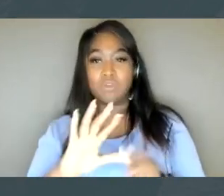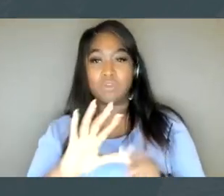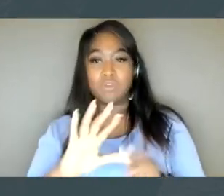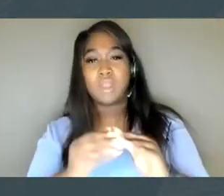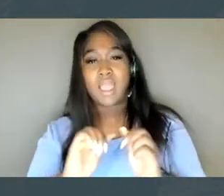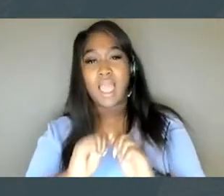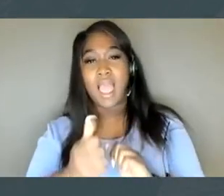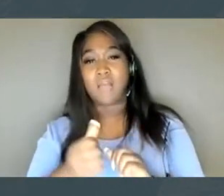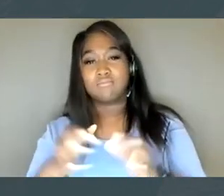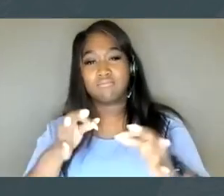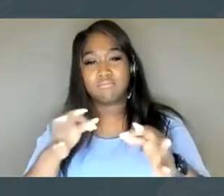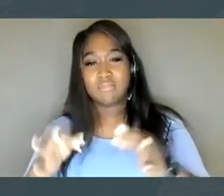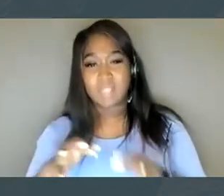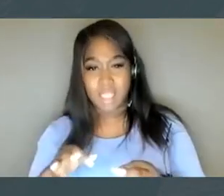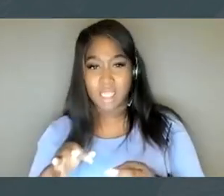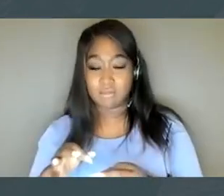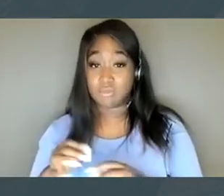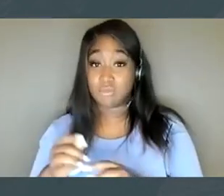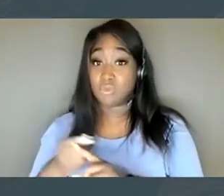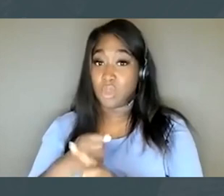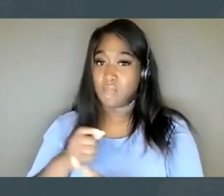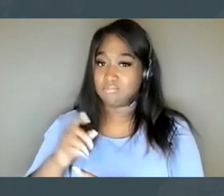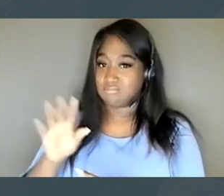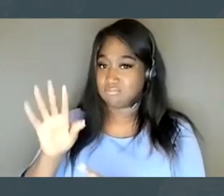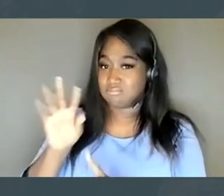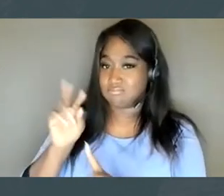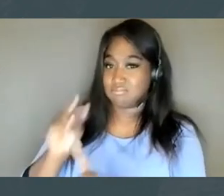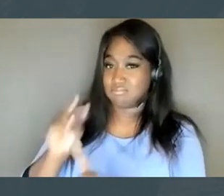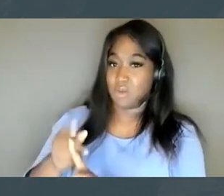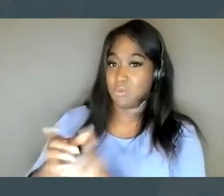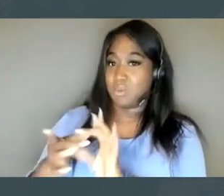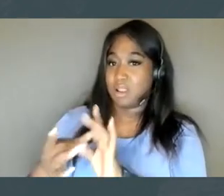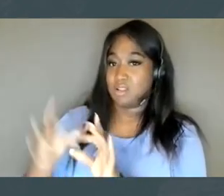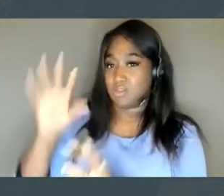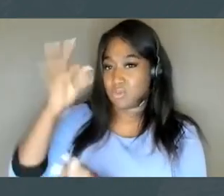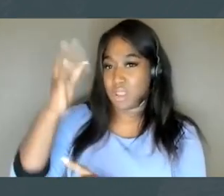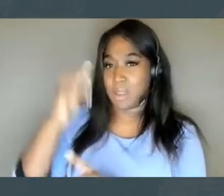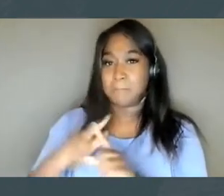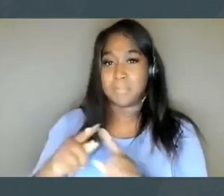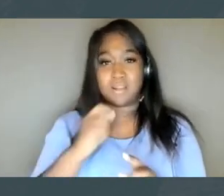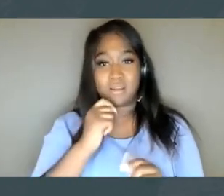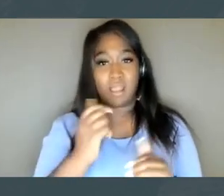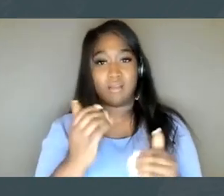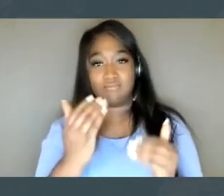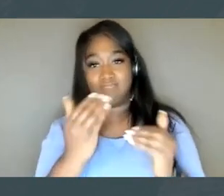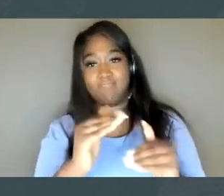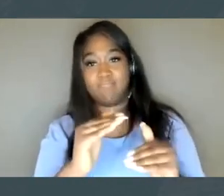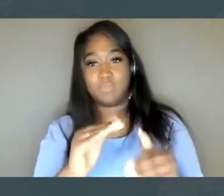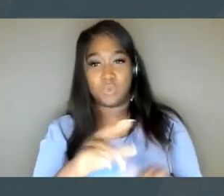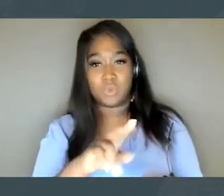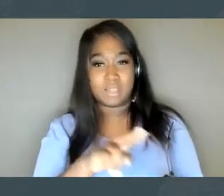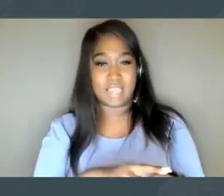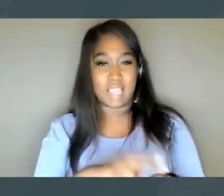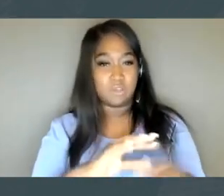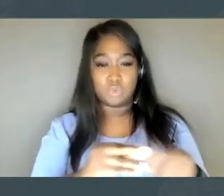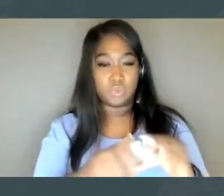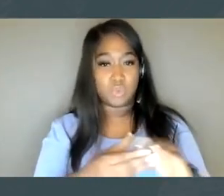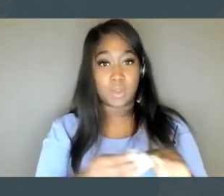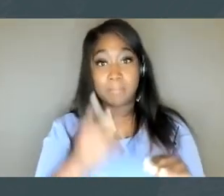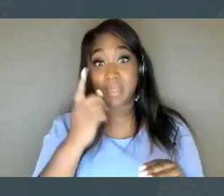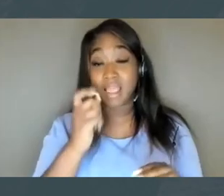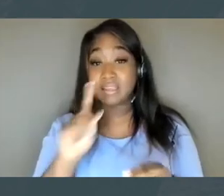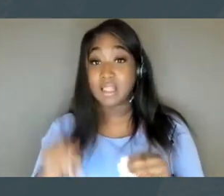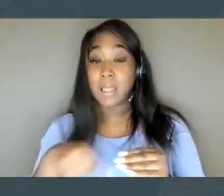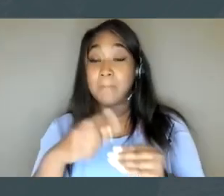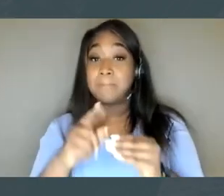it becoming bounded as a national story? Yes. Because it's not a national story. Mm-hmm. It's a story about the West as a certain kind of